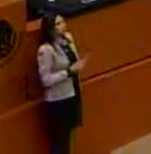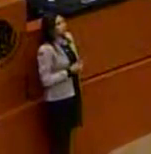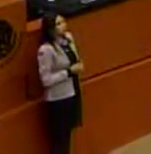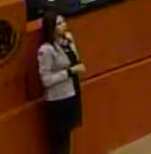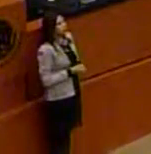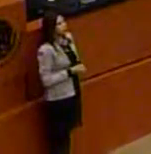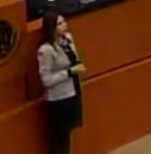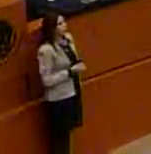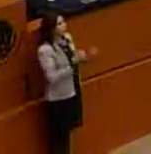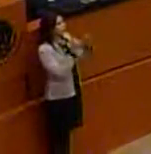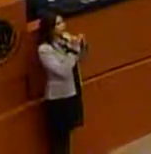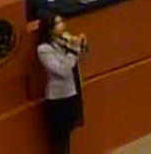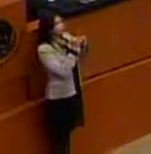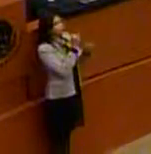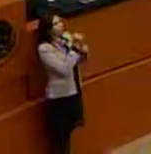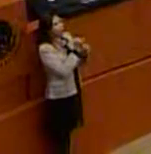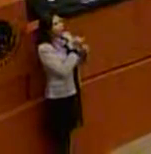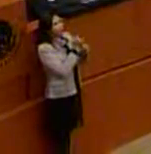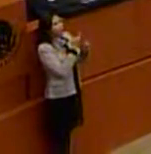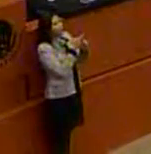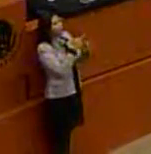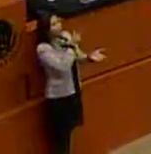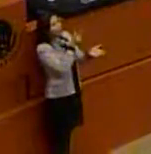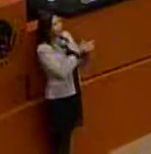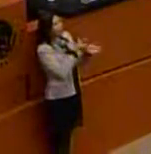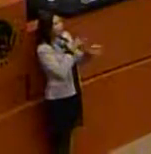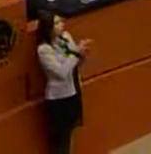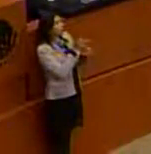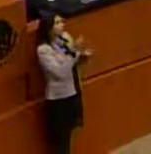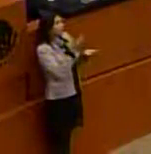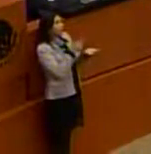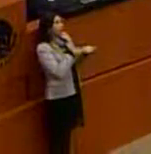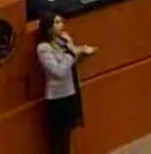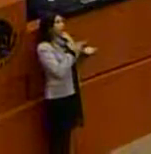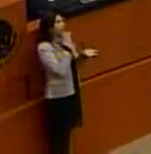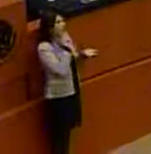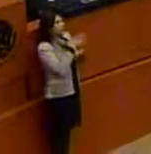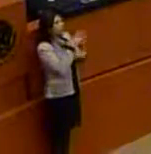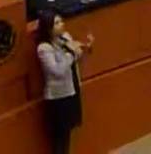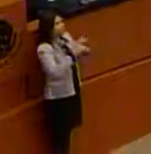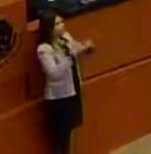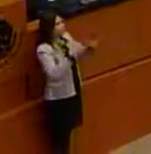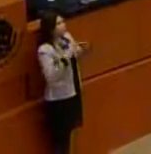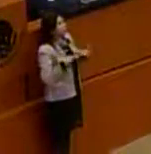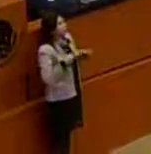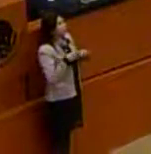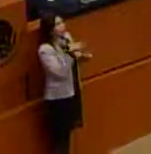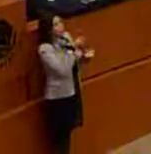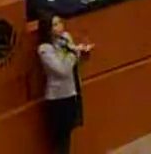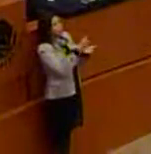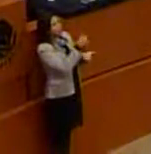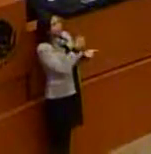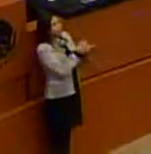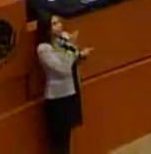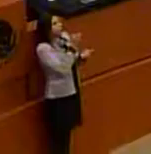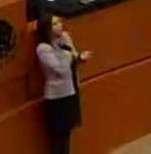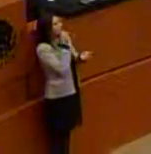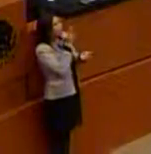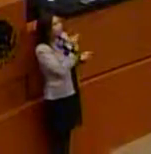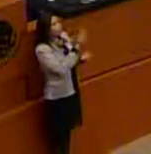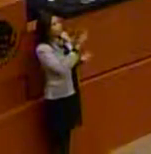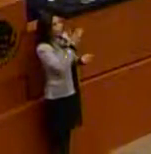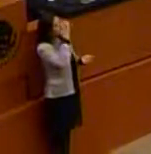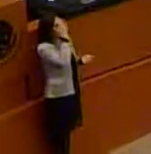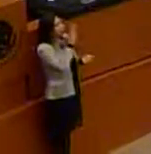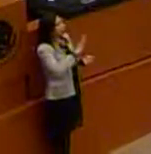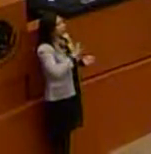I believe that's an excellent thing, because we are a citizen movement in Switzerland, but that doesn't mean that we don't recognize